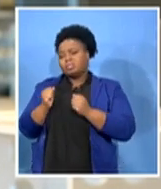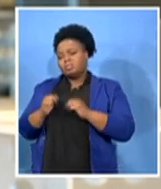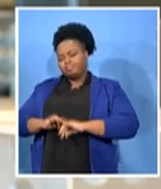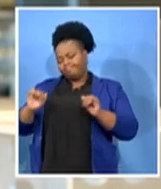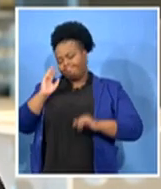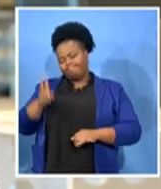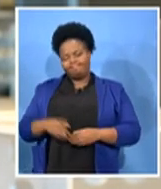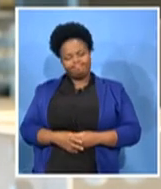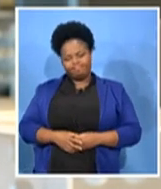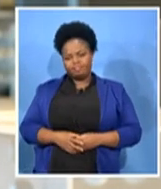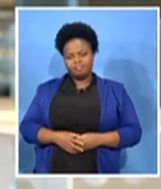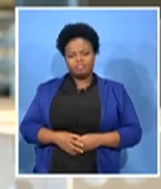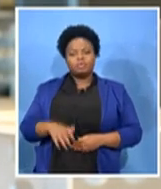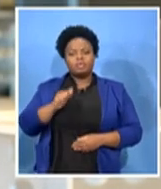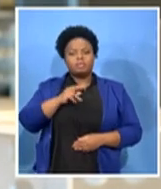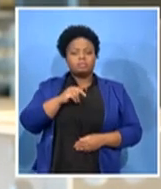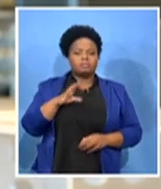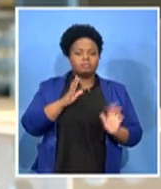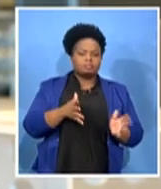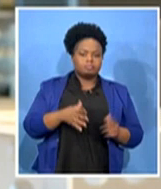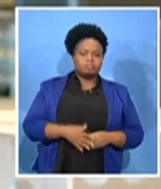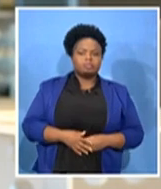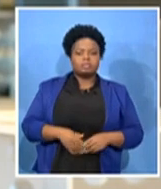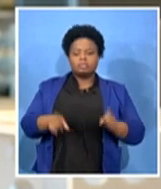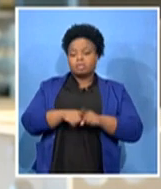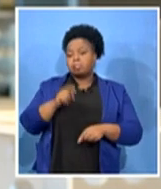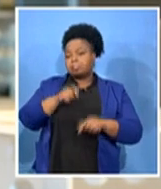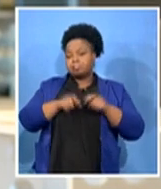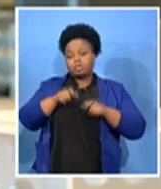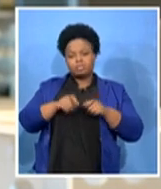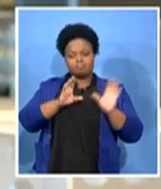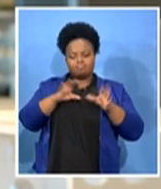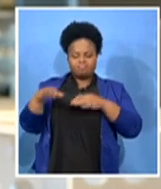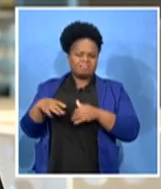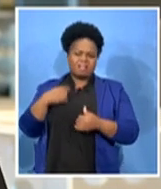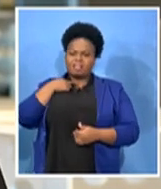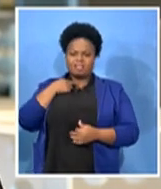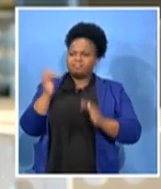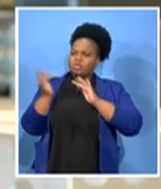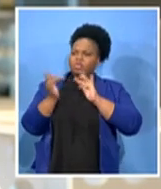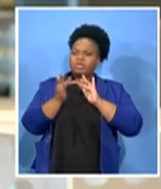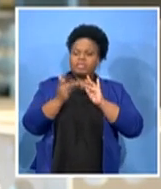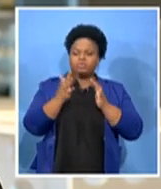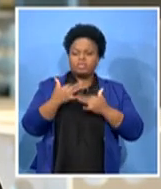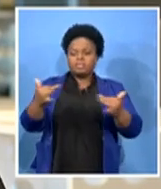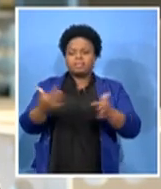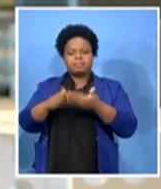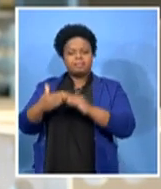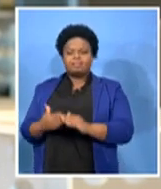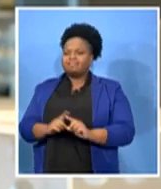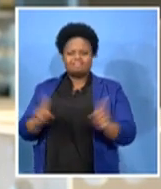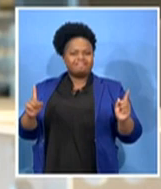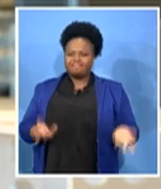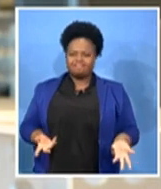actually, so all other parties have somehow not been able to connect with their constituencies. So they've not been able to push their